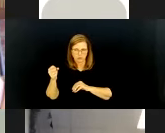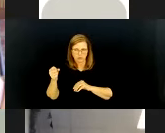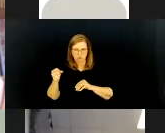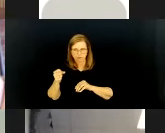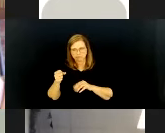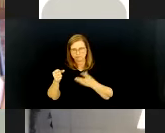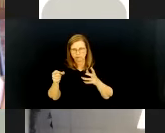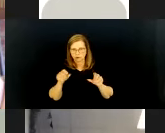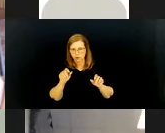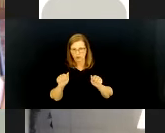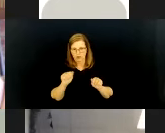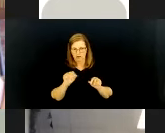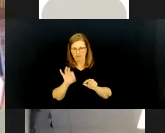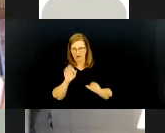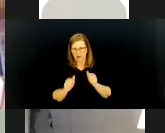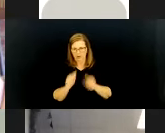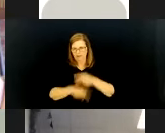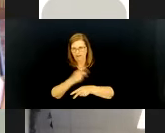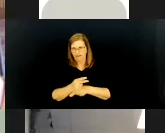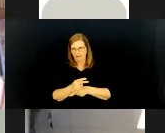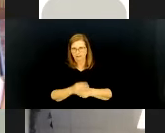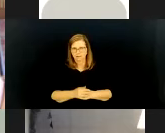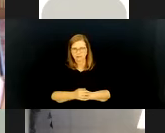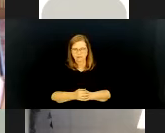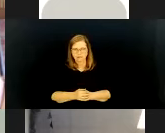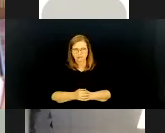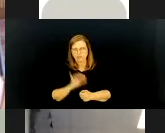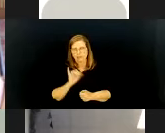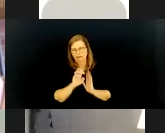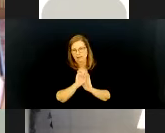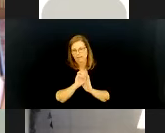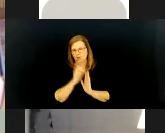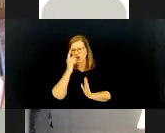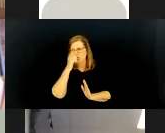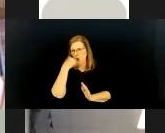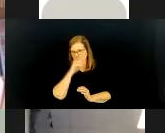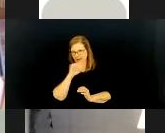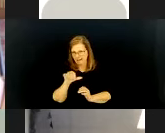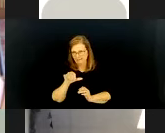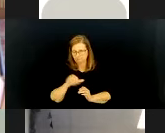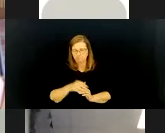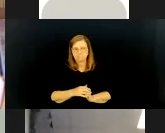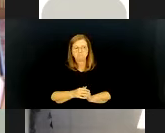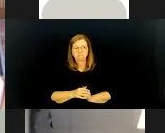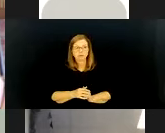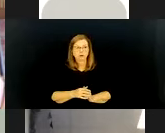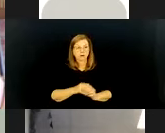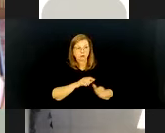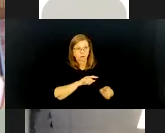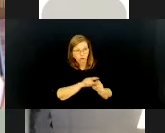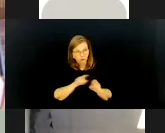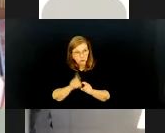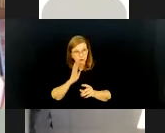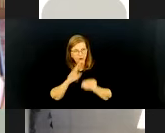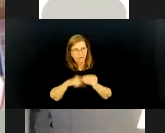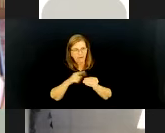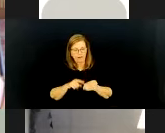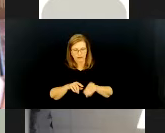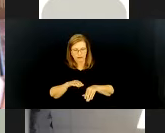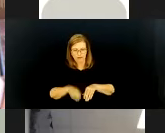goal. So that's just a sample of what it looks like. And then it also talks about the steps